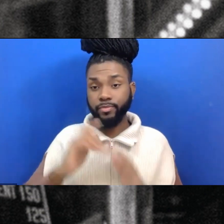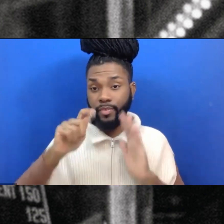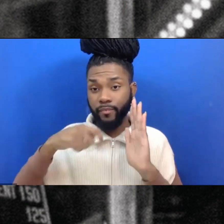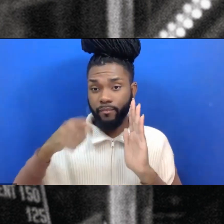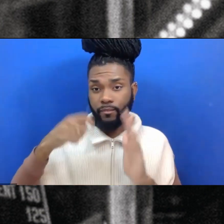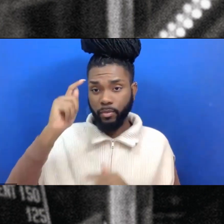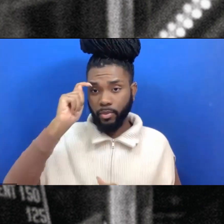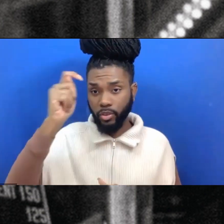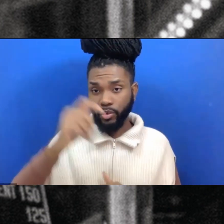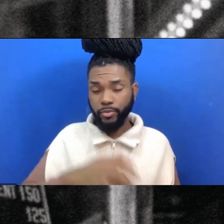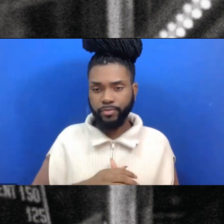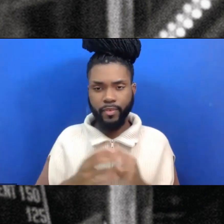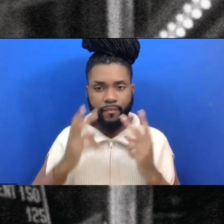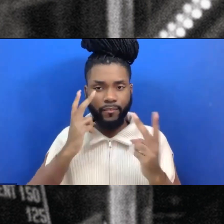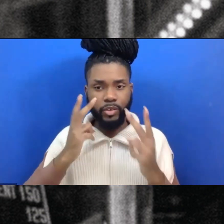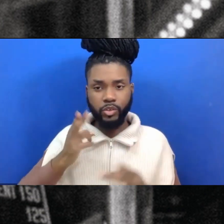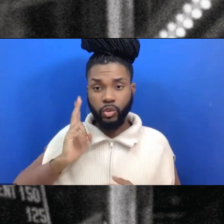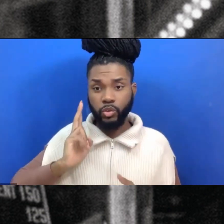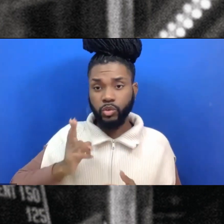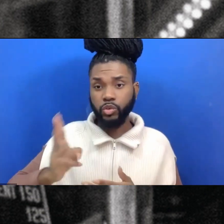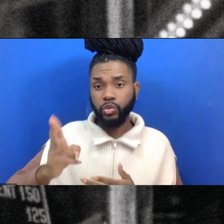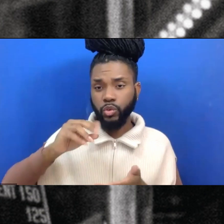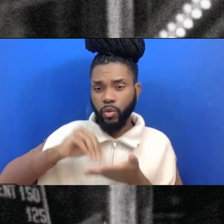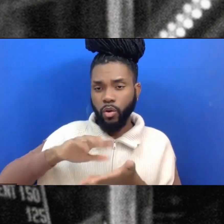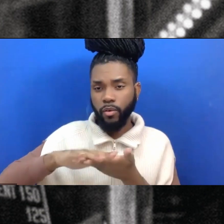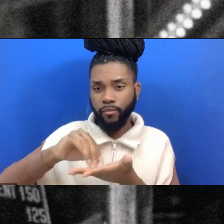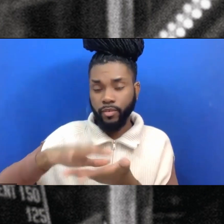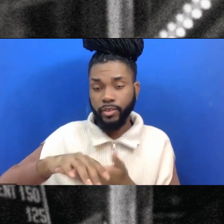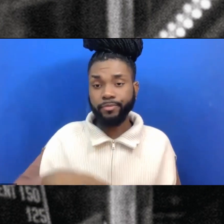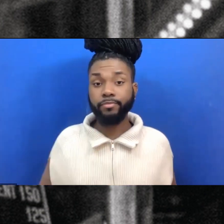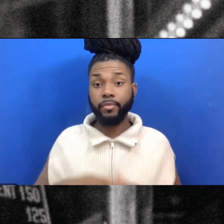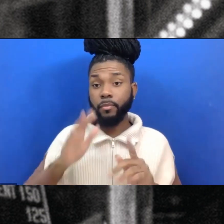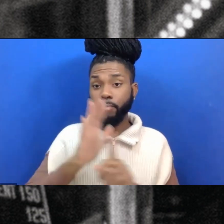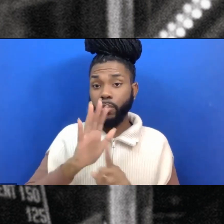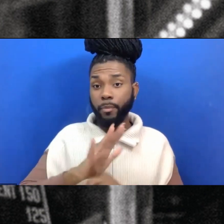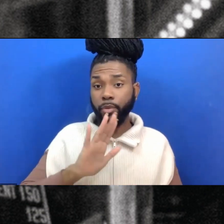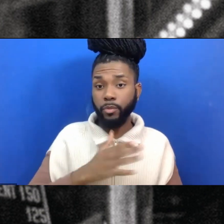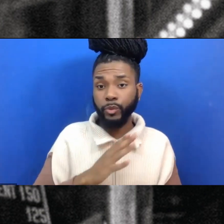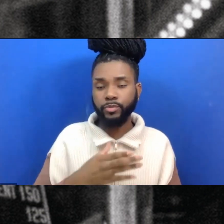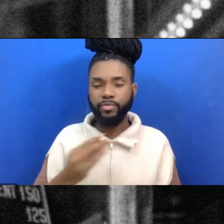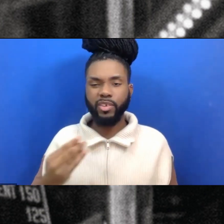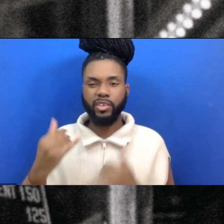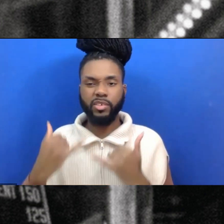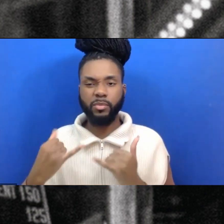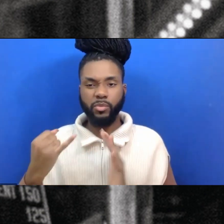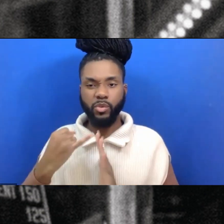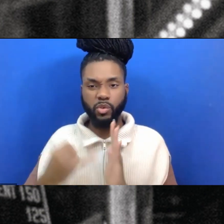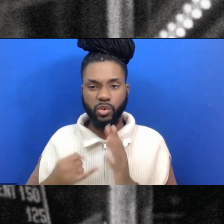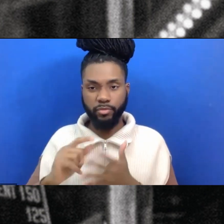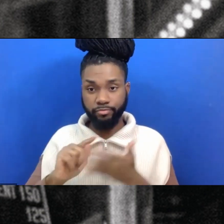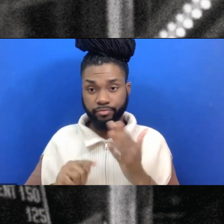theory, visual historiography, popular music, and contemporary art.